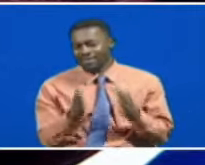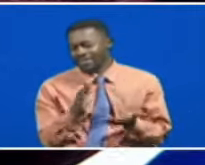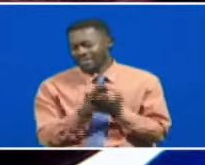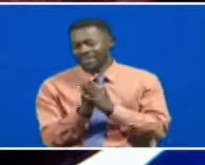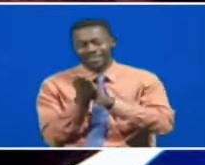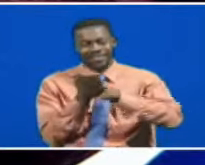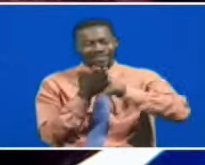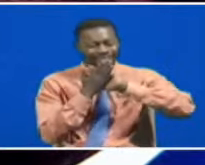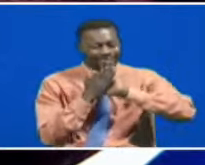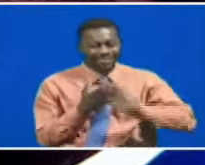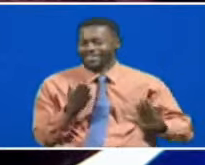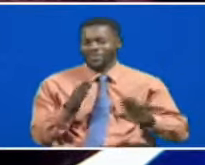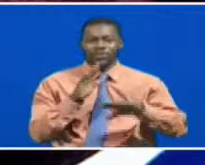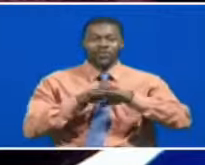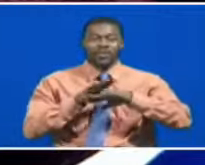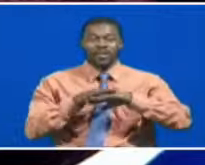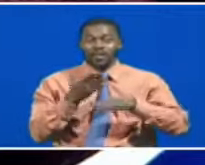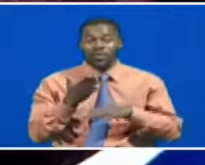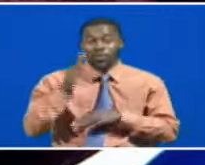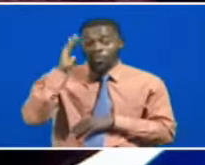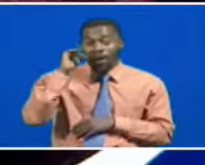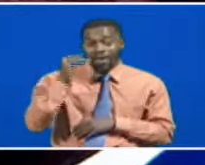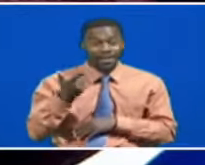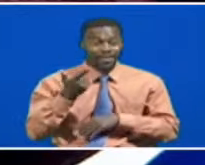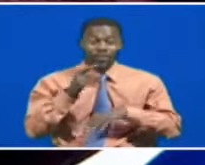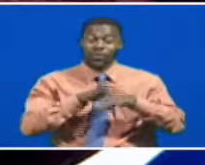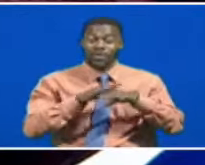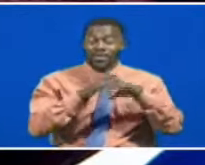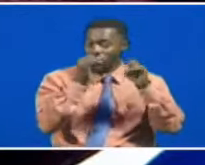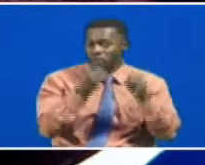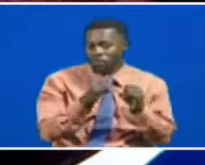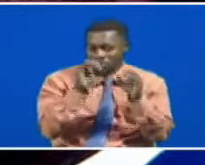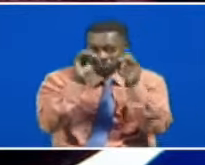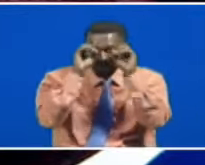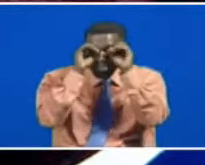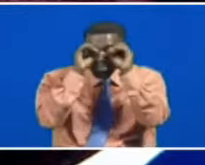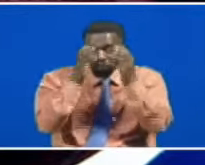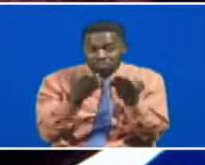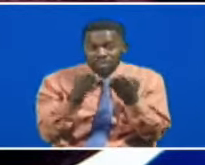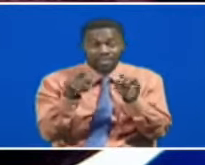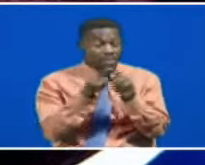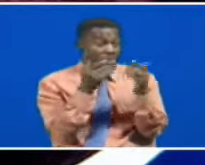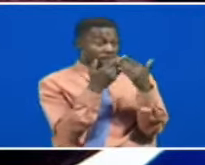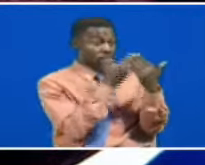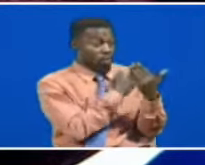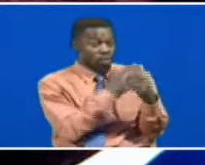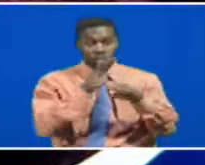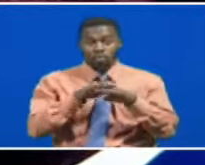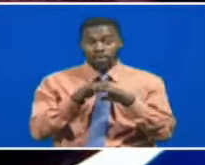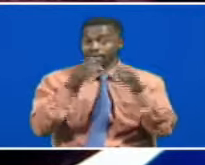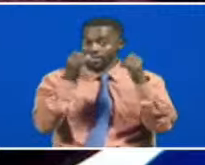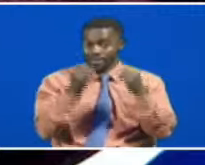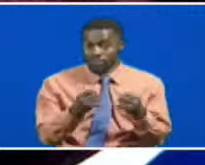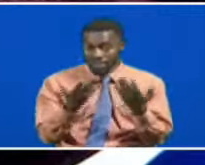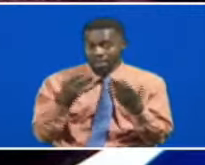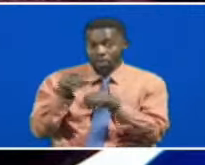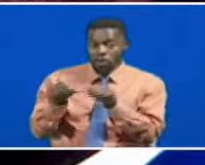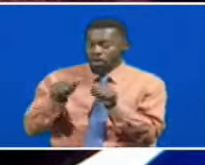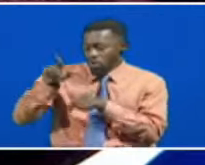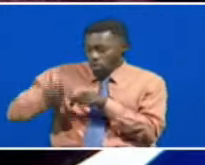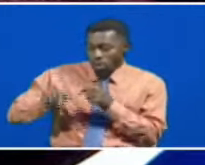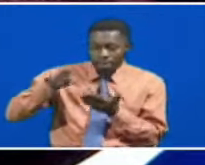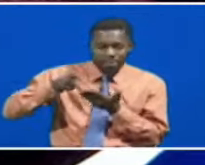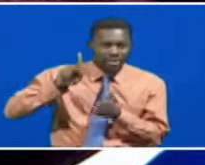expectations, the laborers did not go home with the goodies, as has been in the past in the name of minimum wage bill.